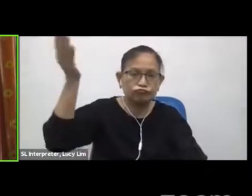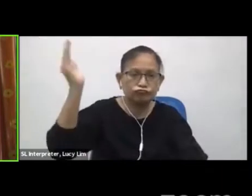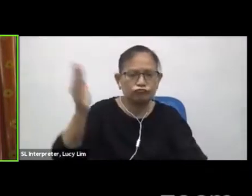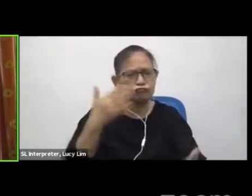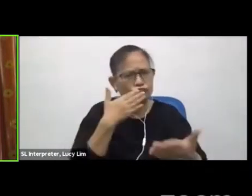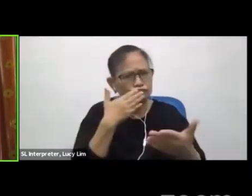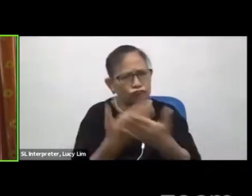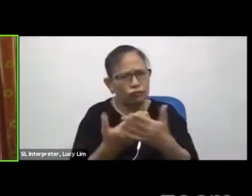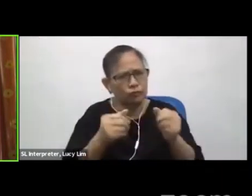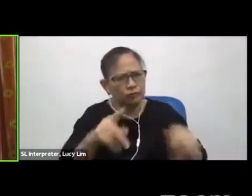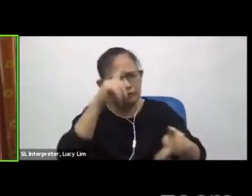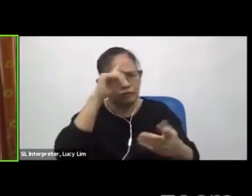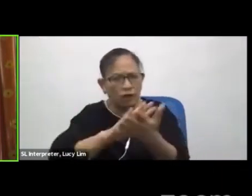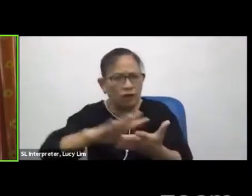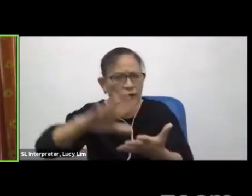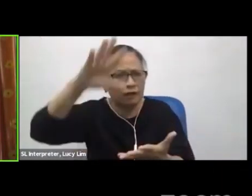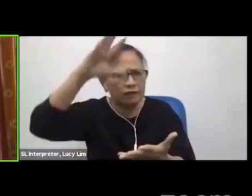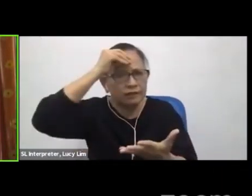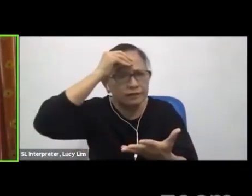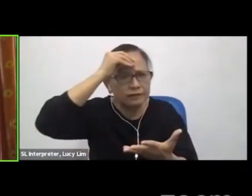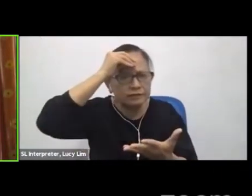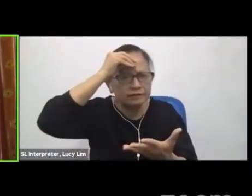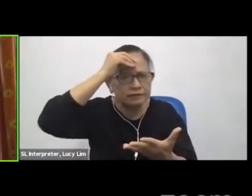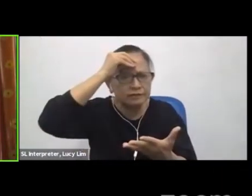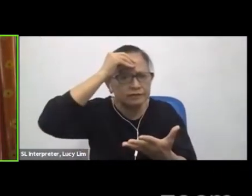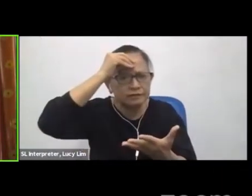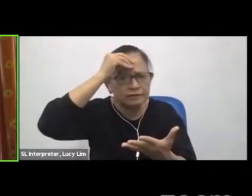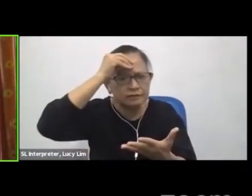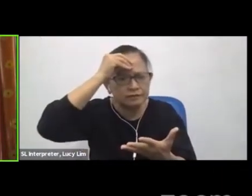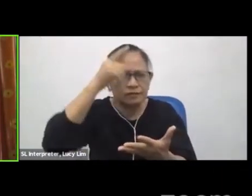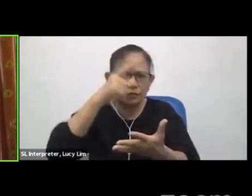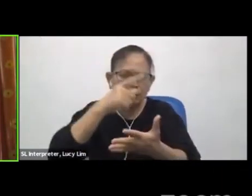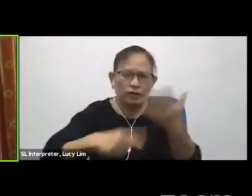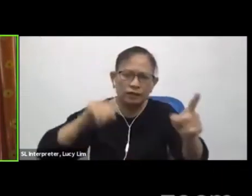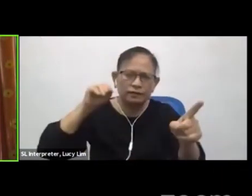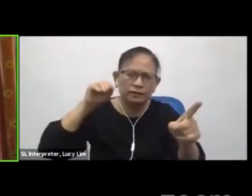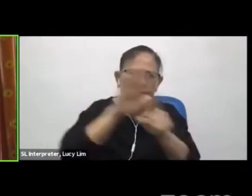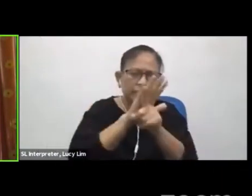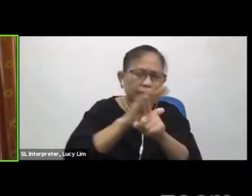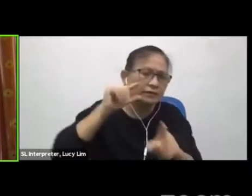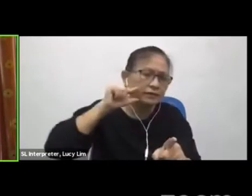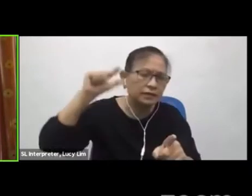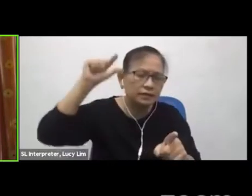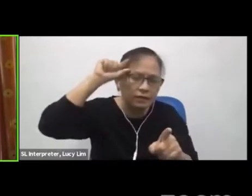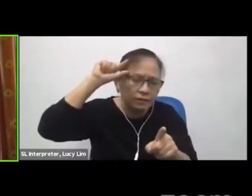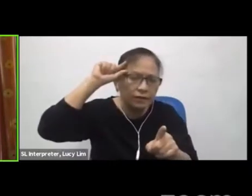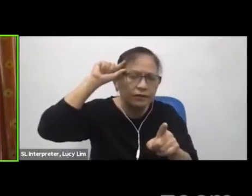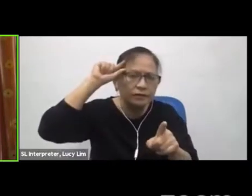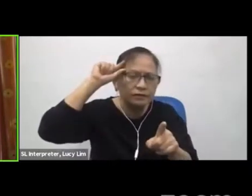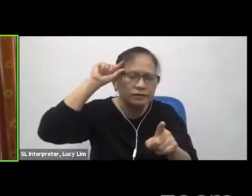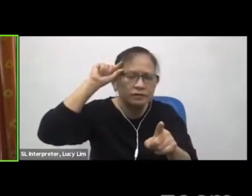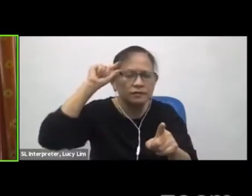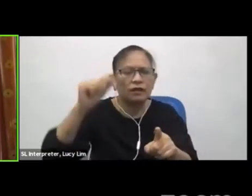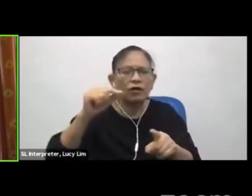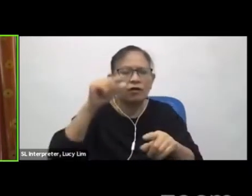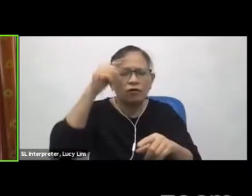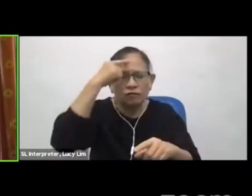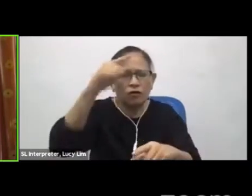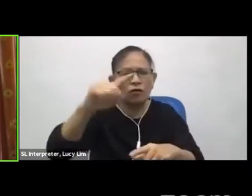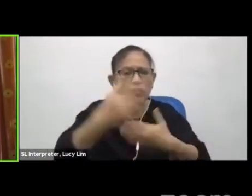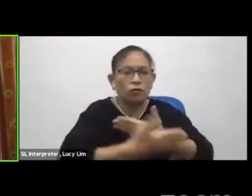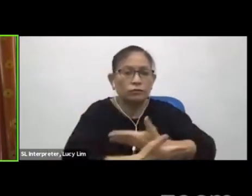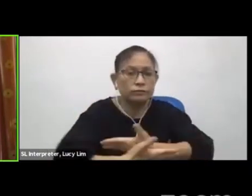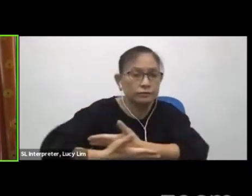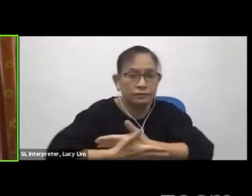learning. And what has been the impact of gender-based violence on nutritional status of newborns and